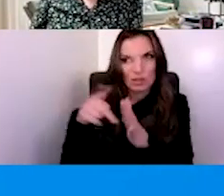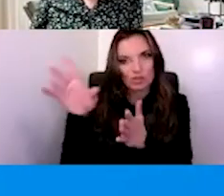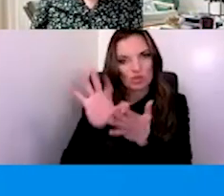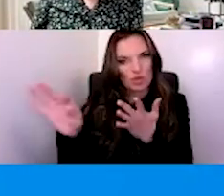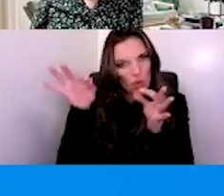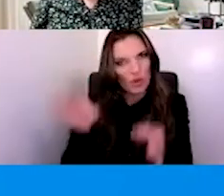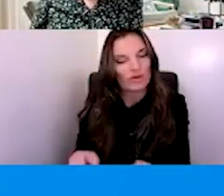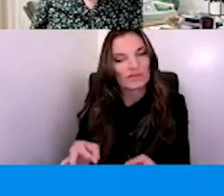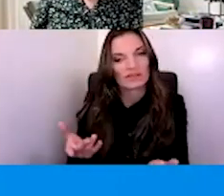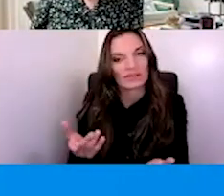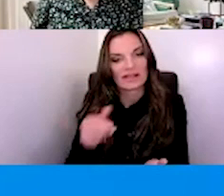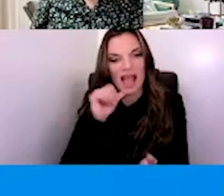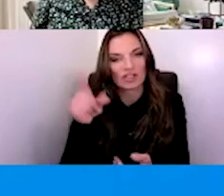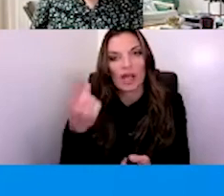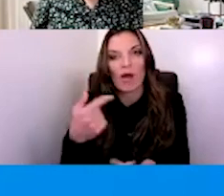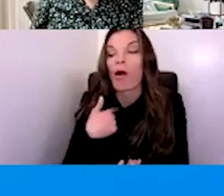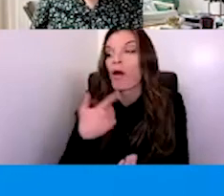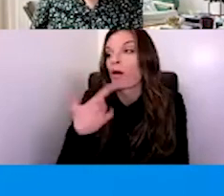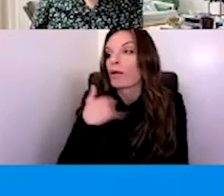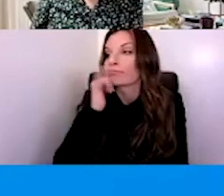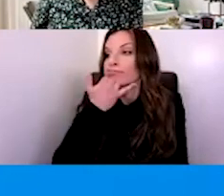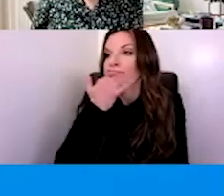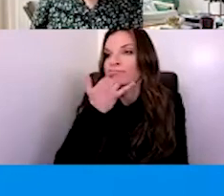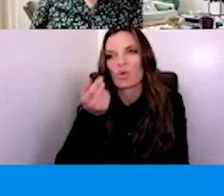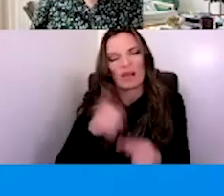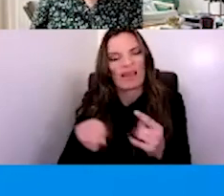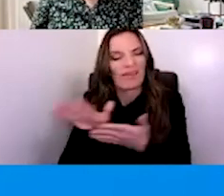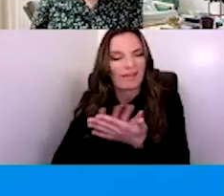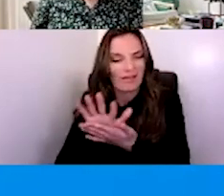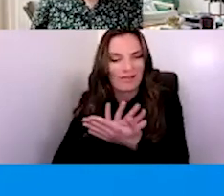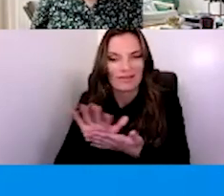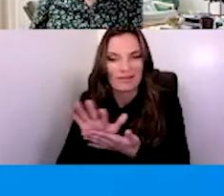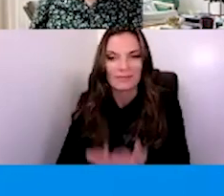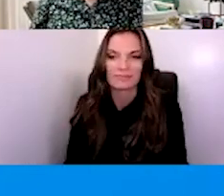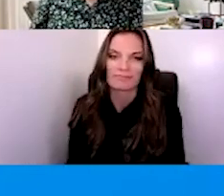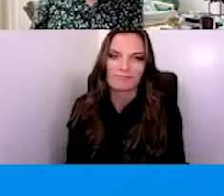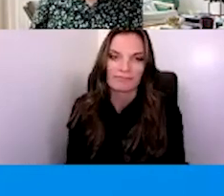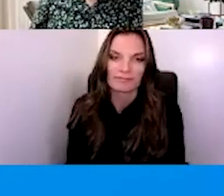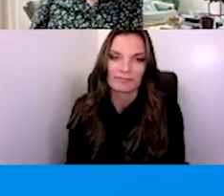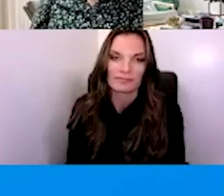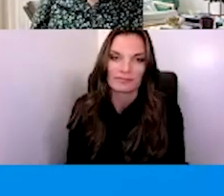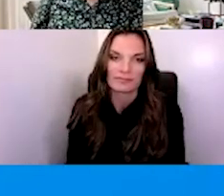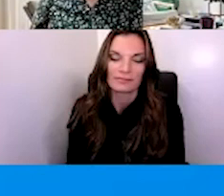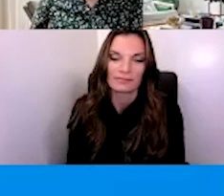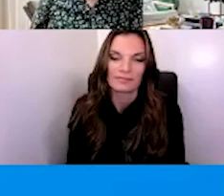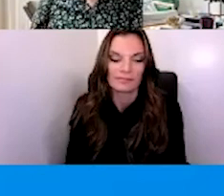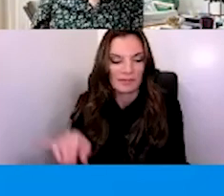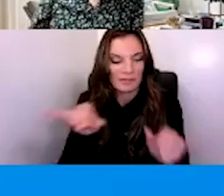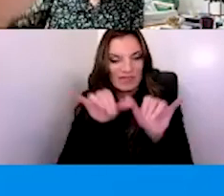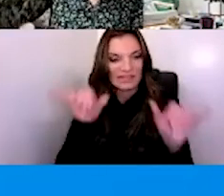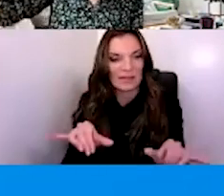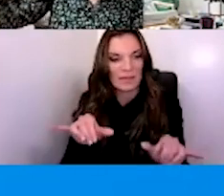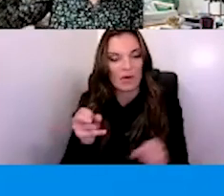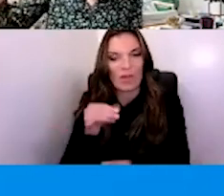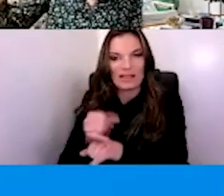not to improve our environments to better, to be more accessible. So the systemic or institutional